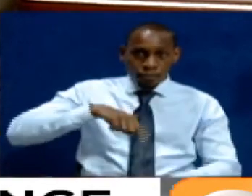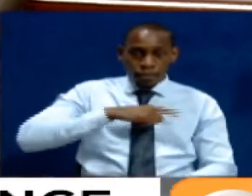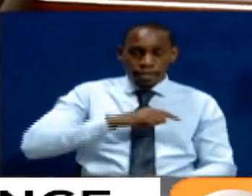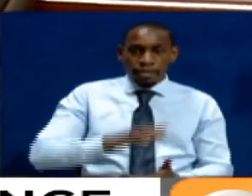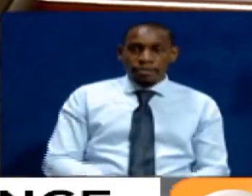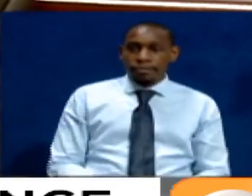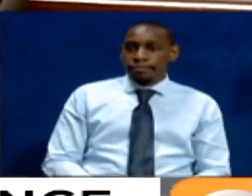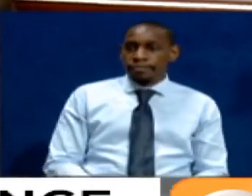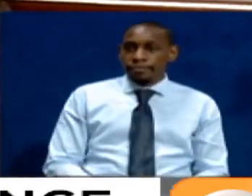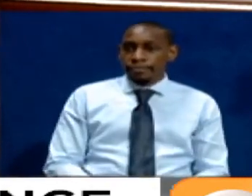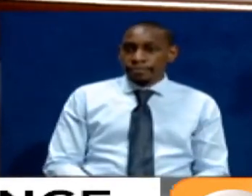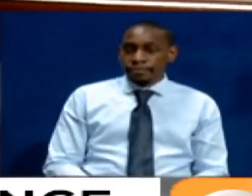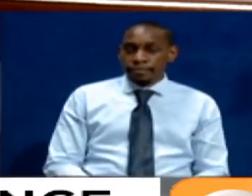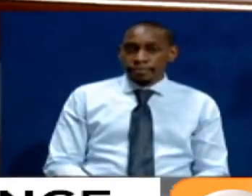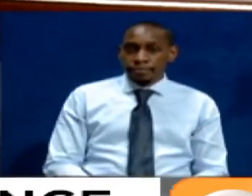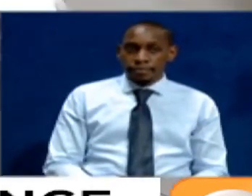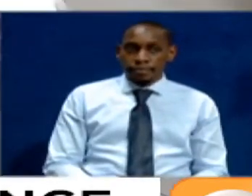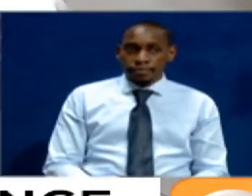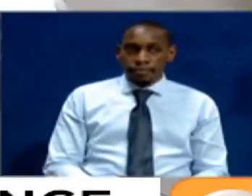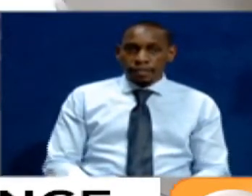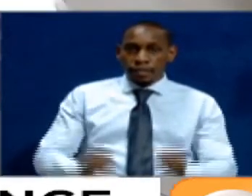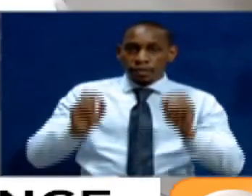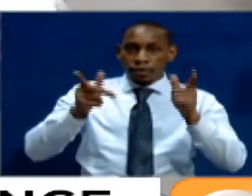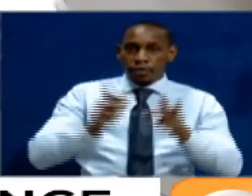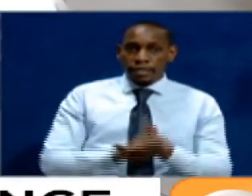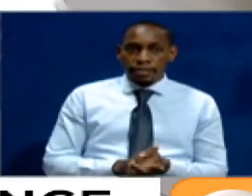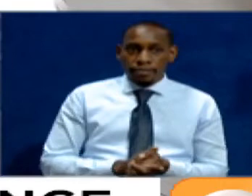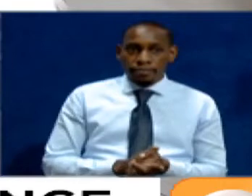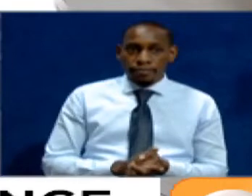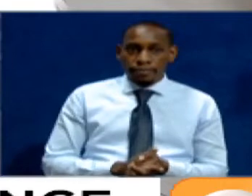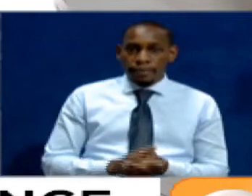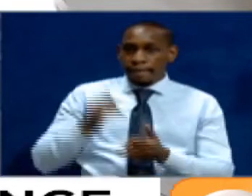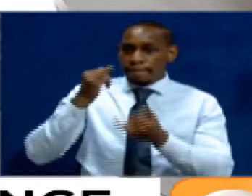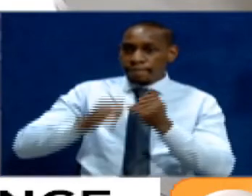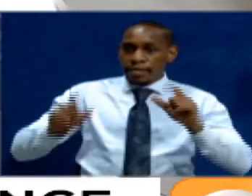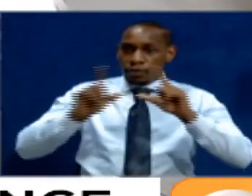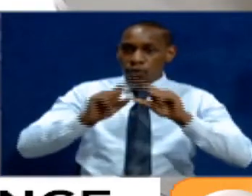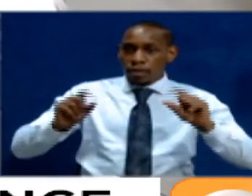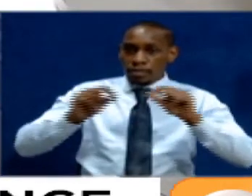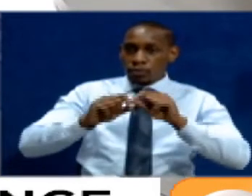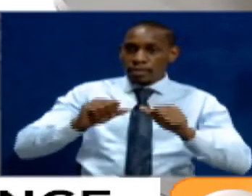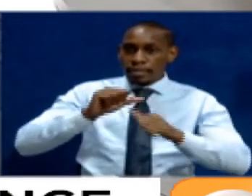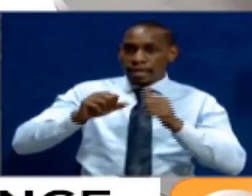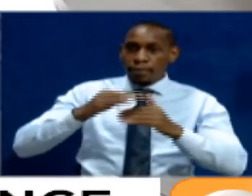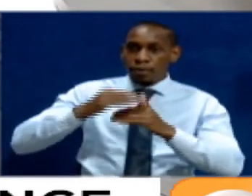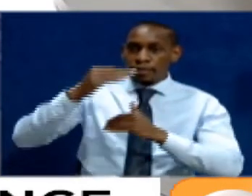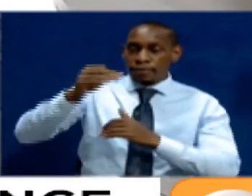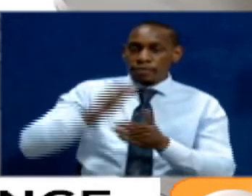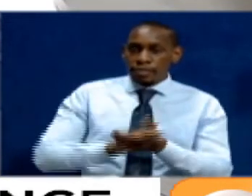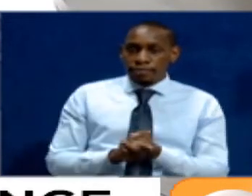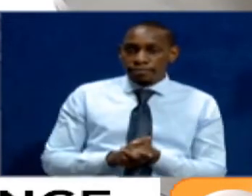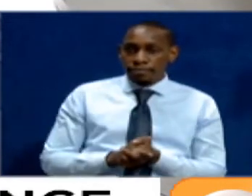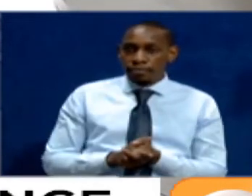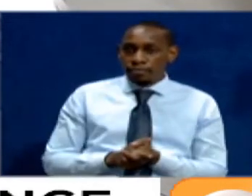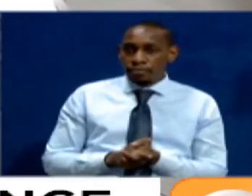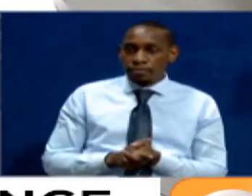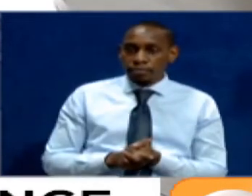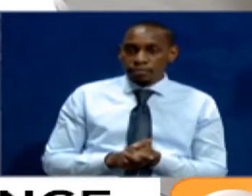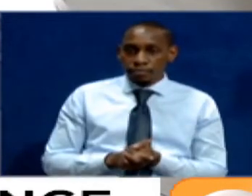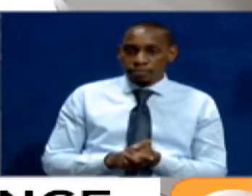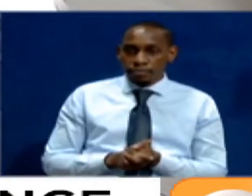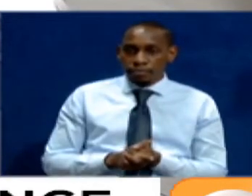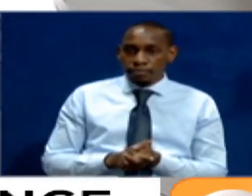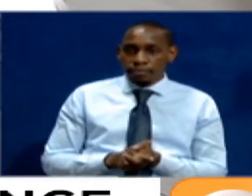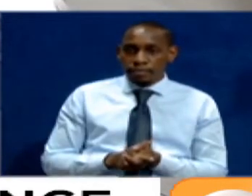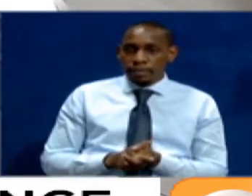cruising height. All right. Gentlemen, I'm going to get closing thoughts from you going forward. Dr. Mugire, you're all the way out there in what they consider